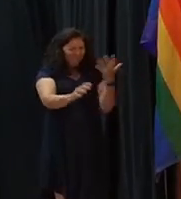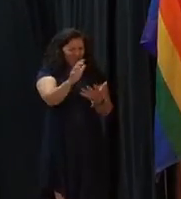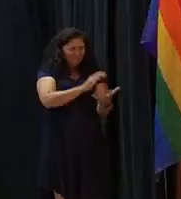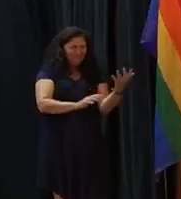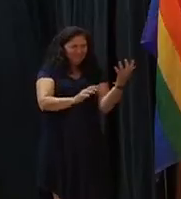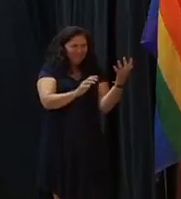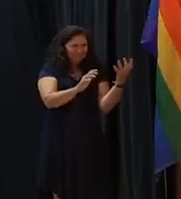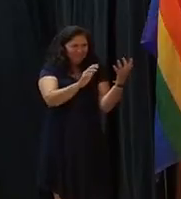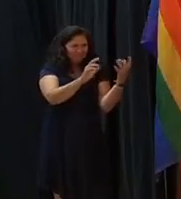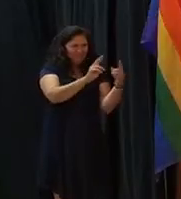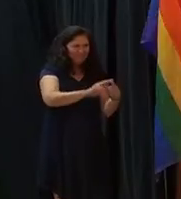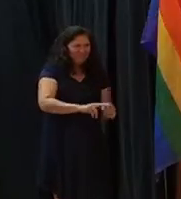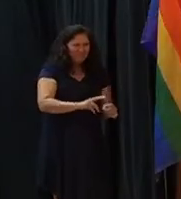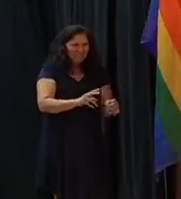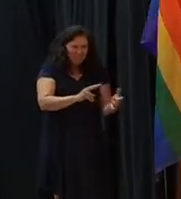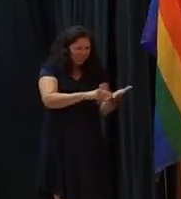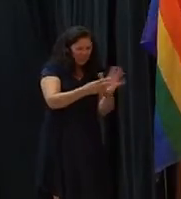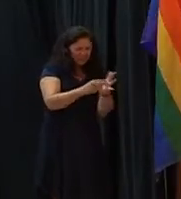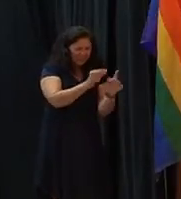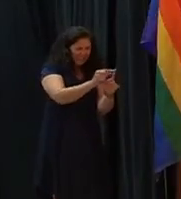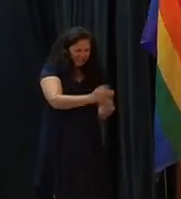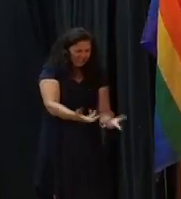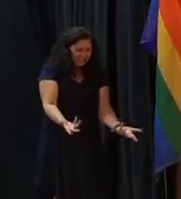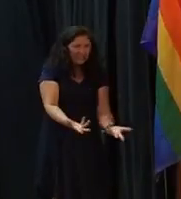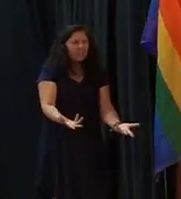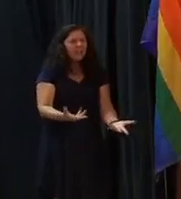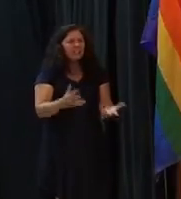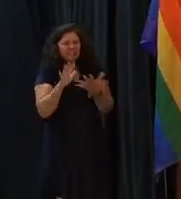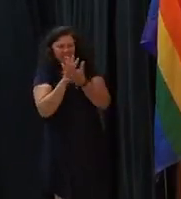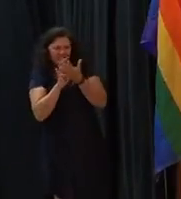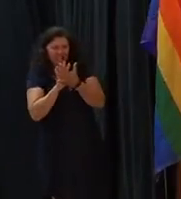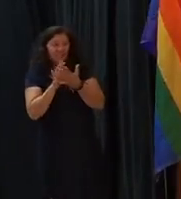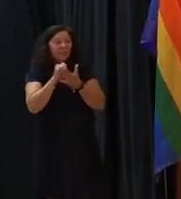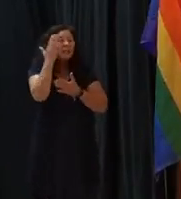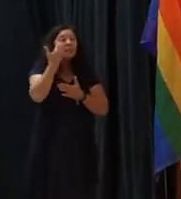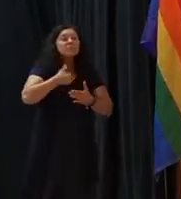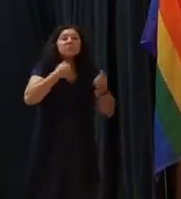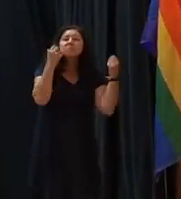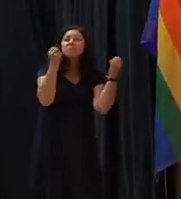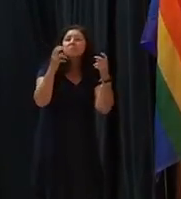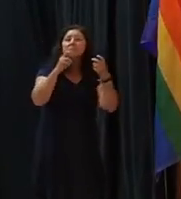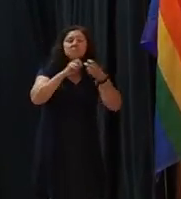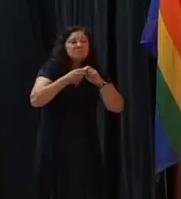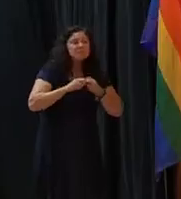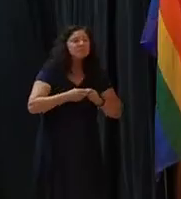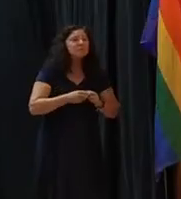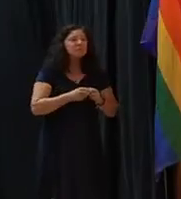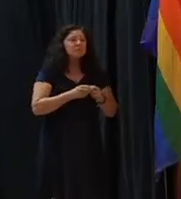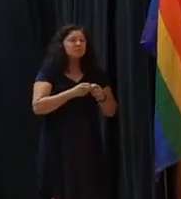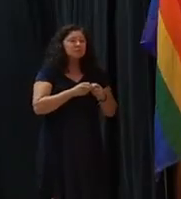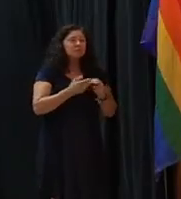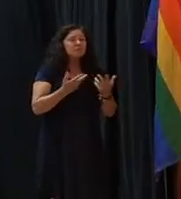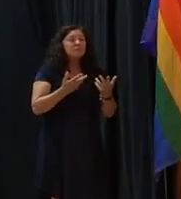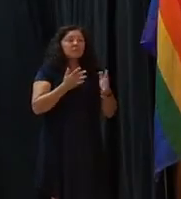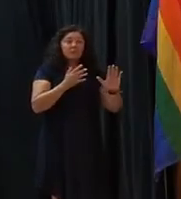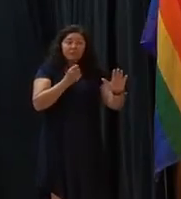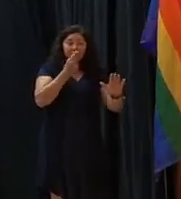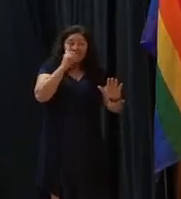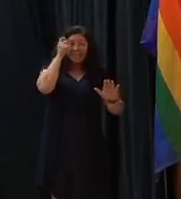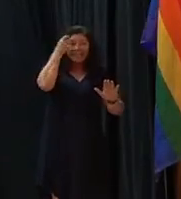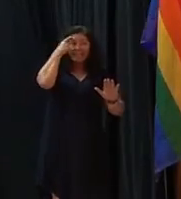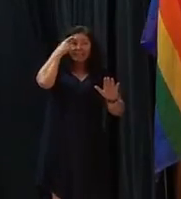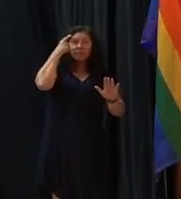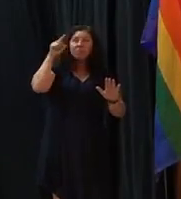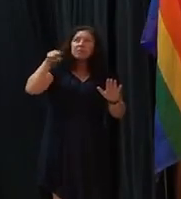terms. We're not clear about what they mean. So that is why we have a lot of issues. Although the government in many